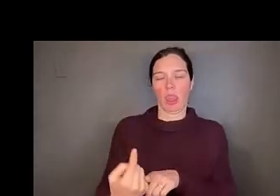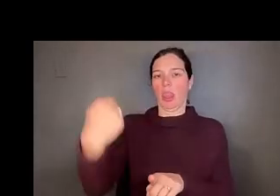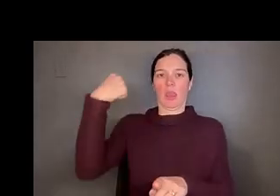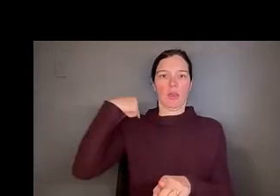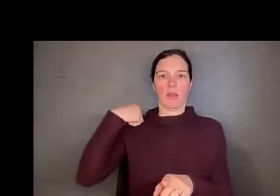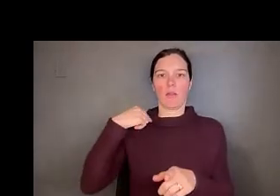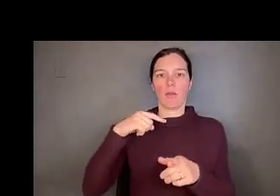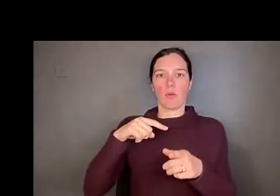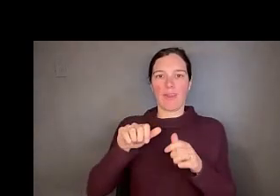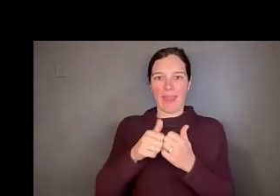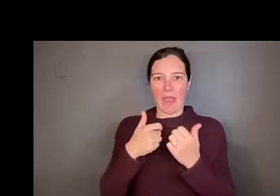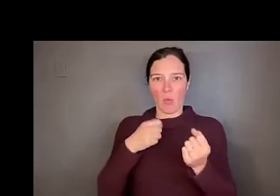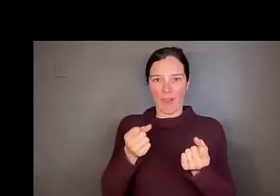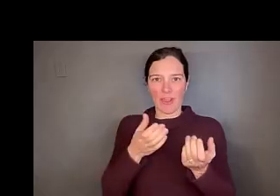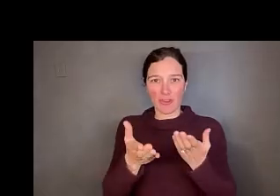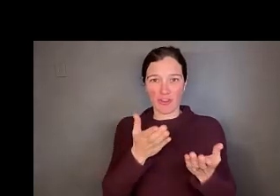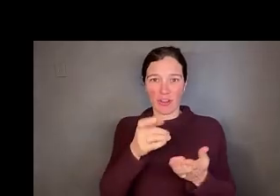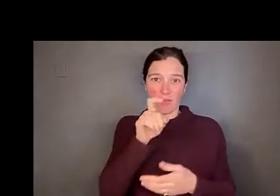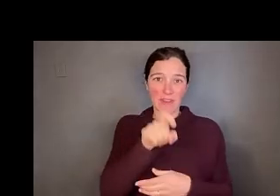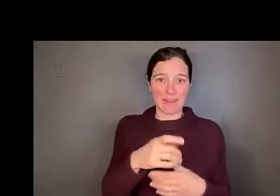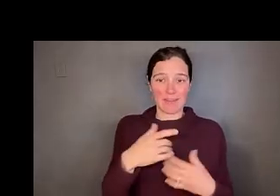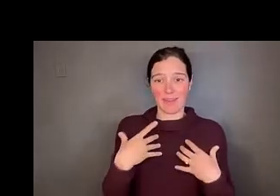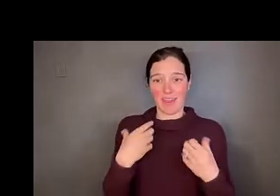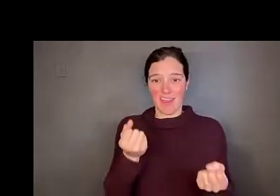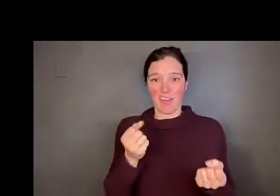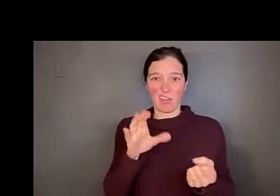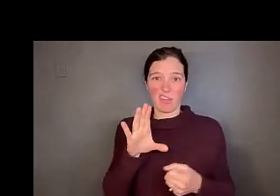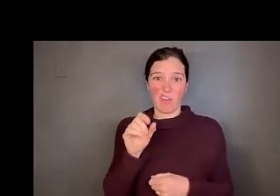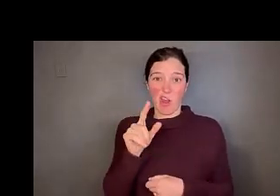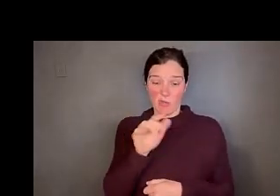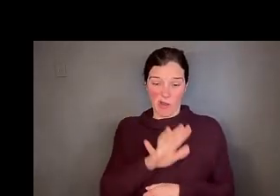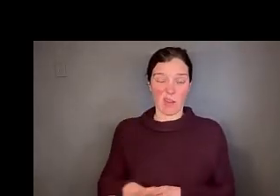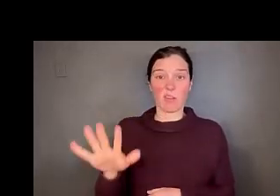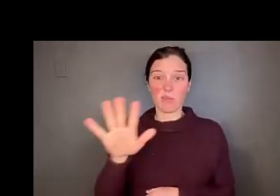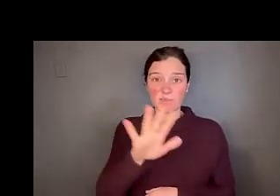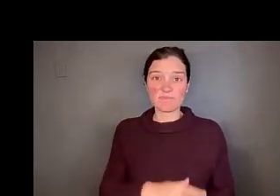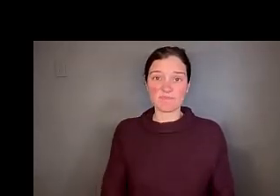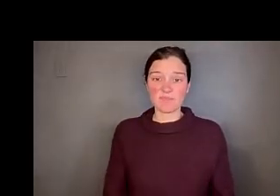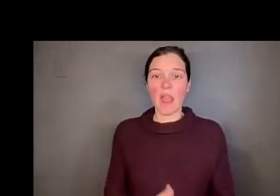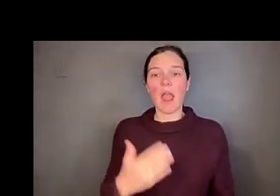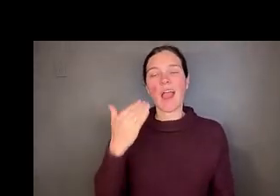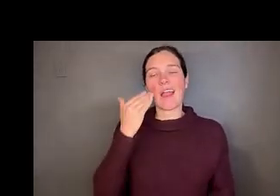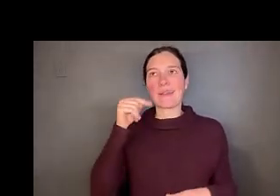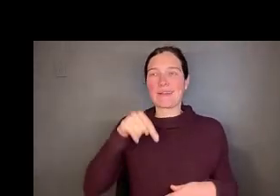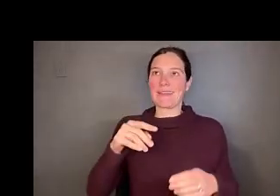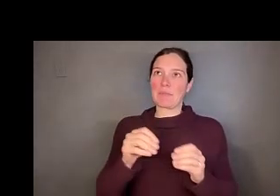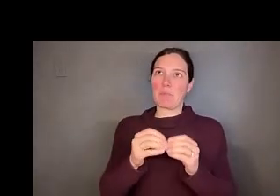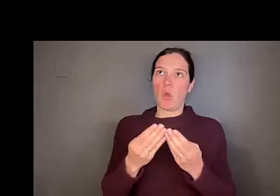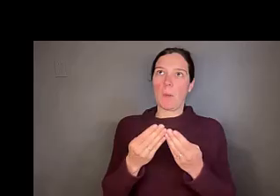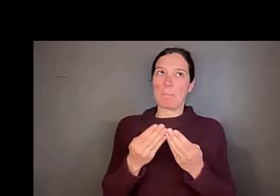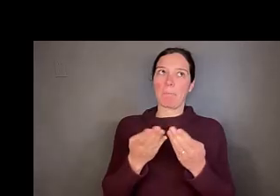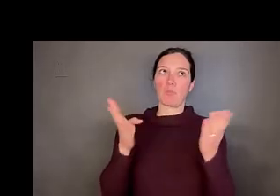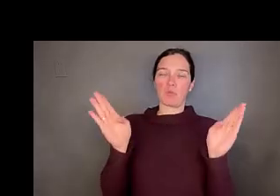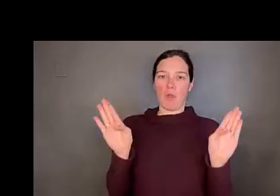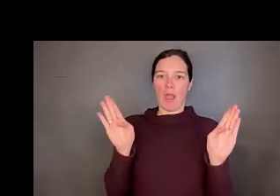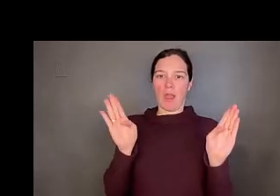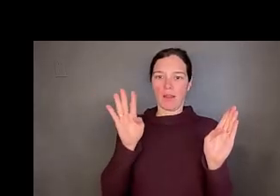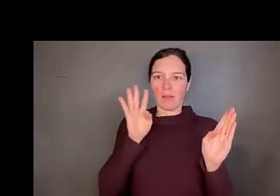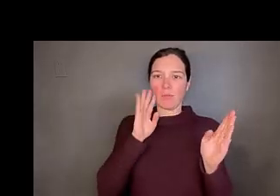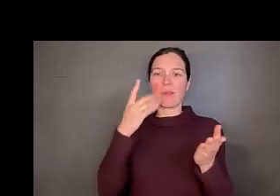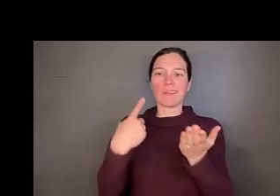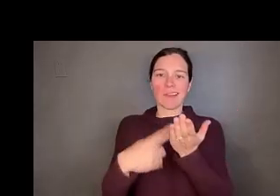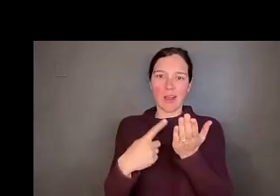to serve the needs and the health of Coloradans. And I know it's much broader, and I know we're going to talk more